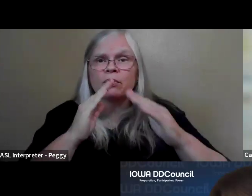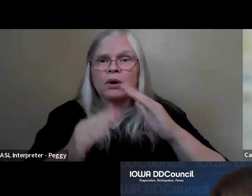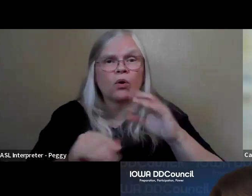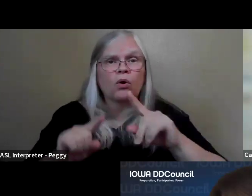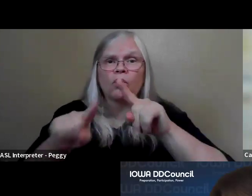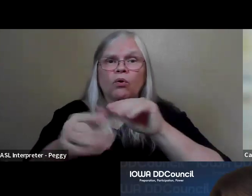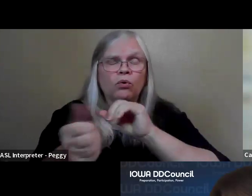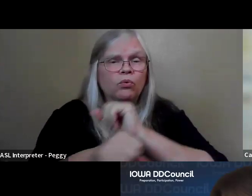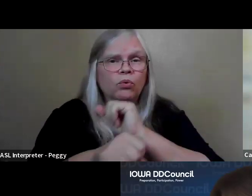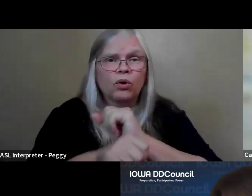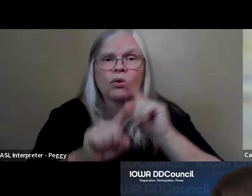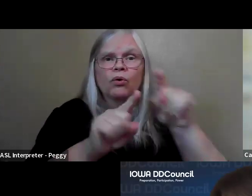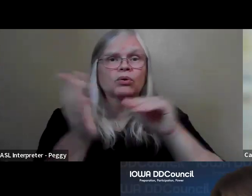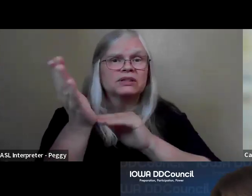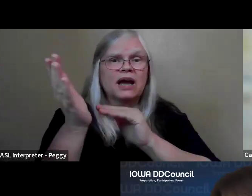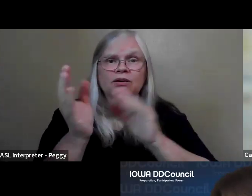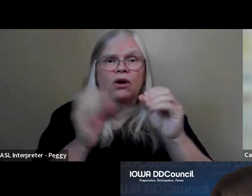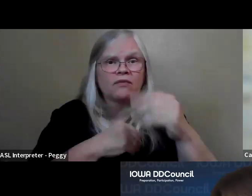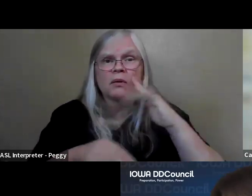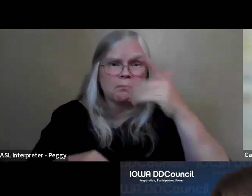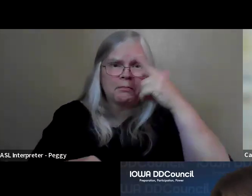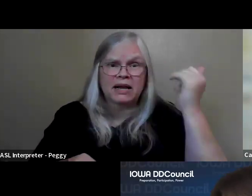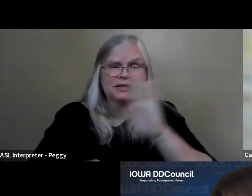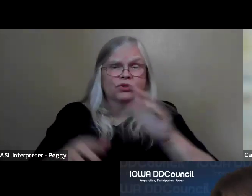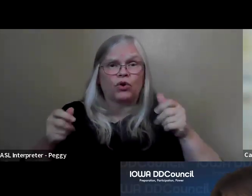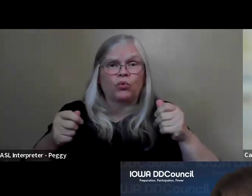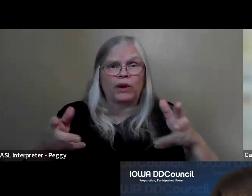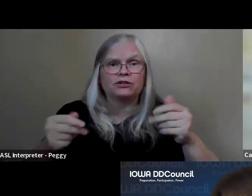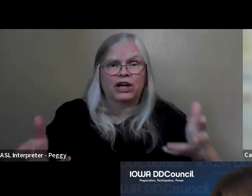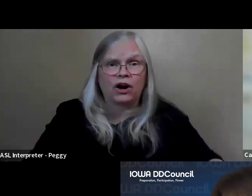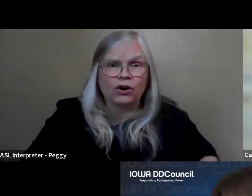go to their doctor's offices because their wheelchair isn't.